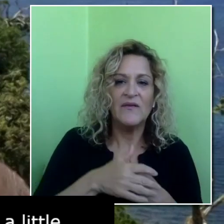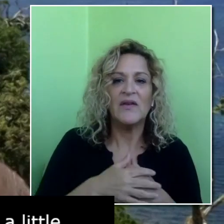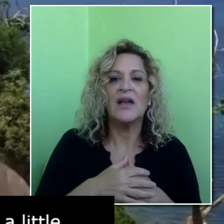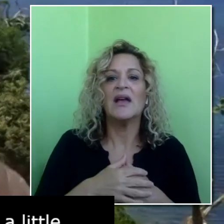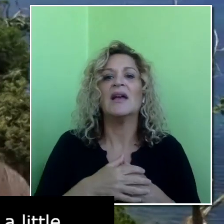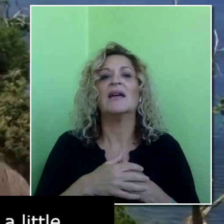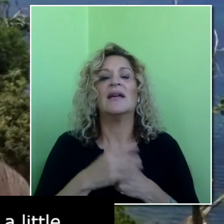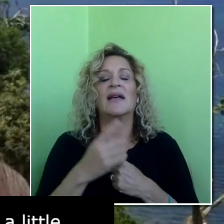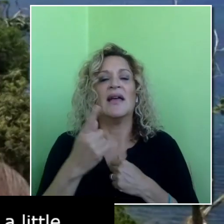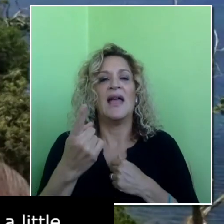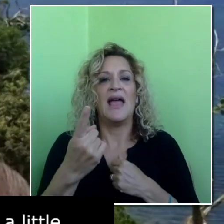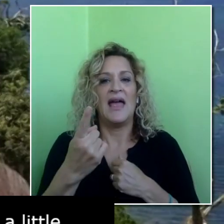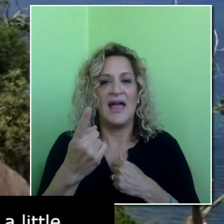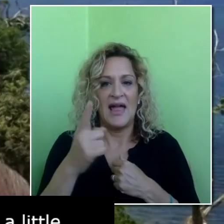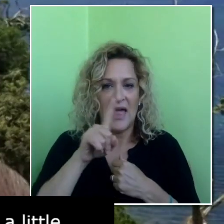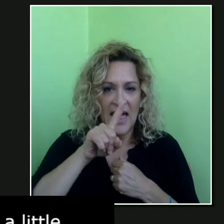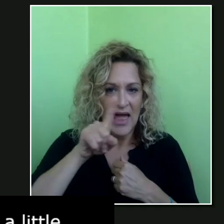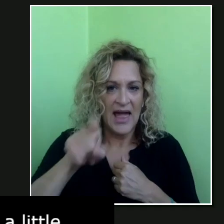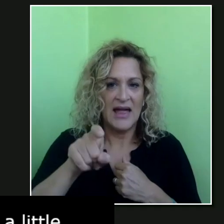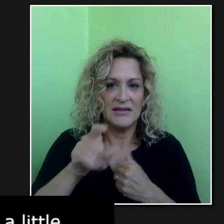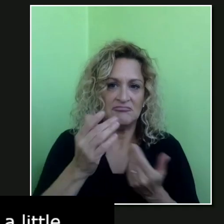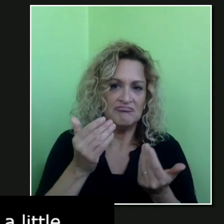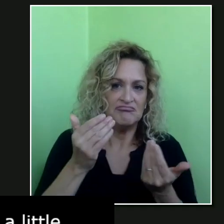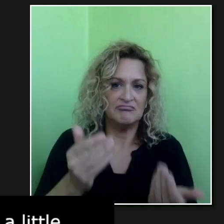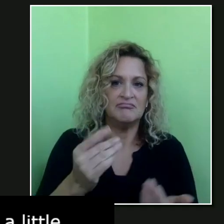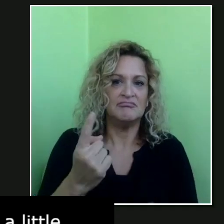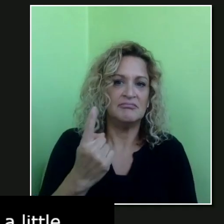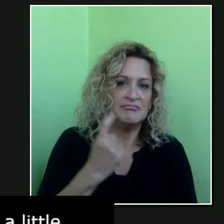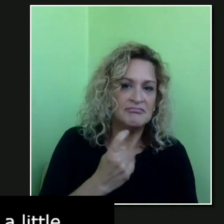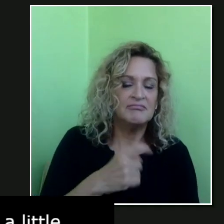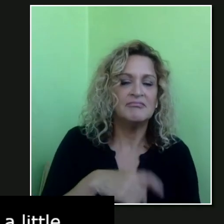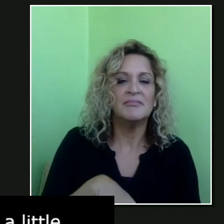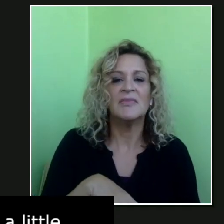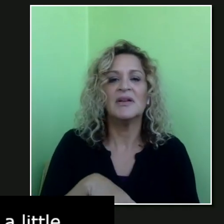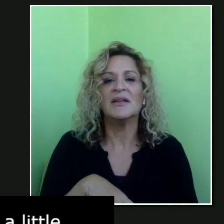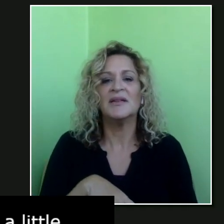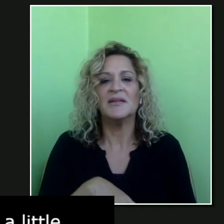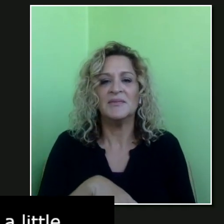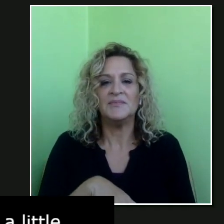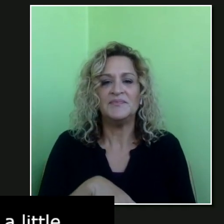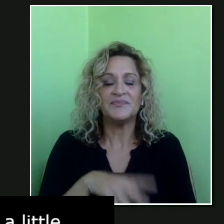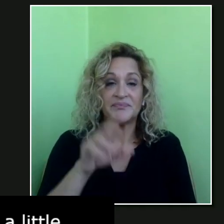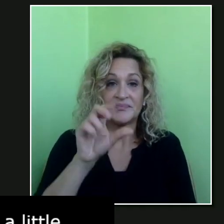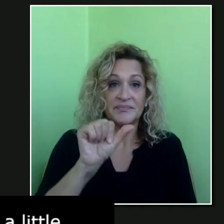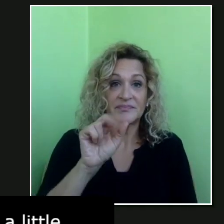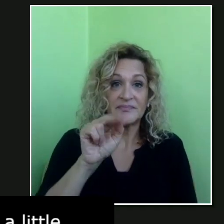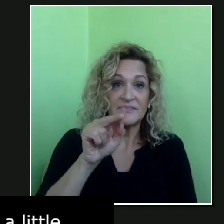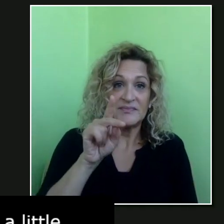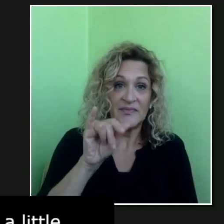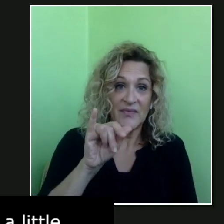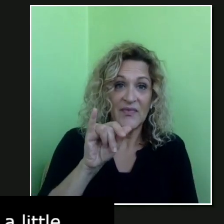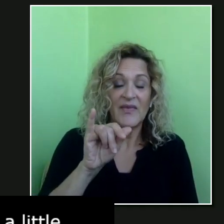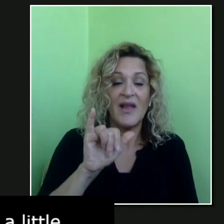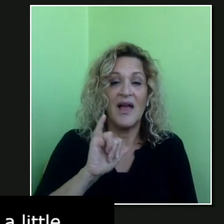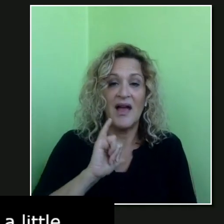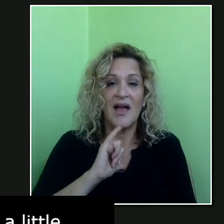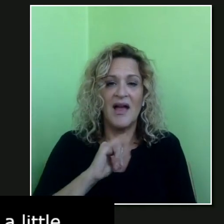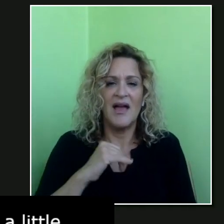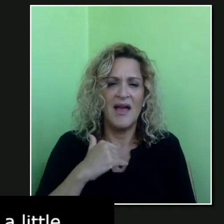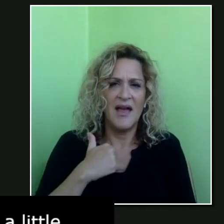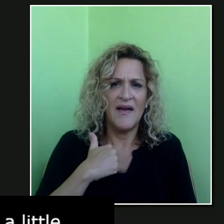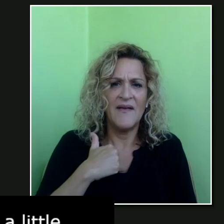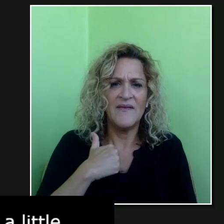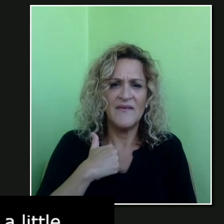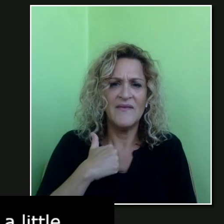ask his questions. Andy? Okay, actually, well, it's ISO that I've worked on for some time, not ITU, but I have dabbled